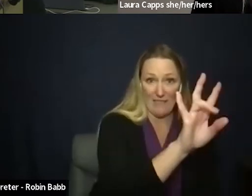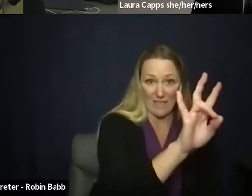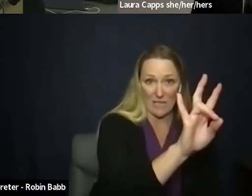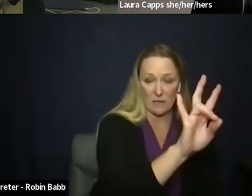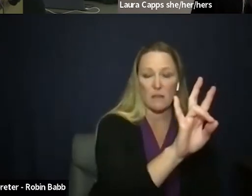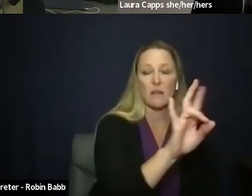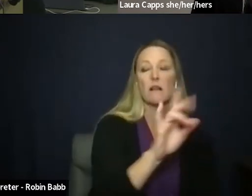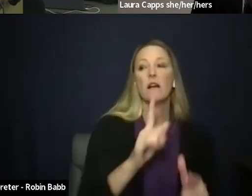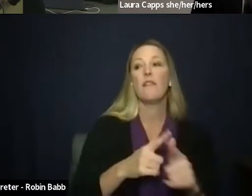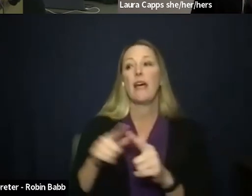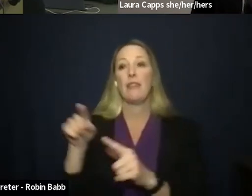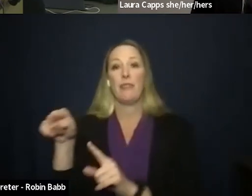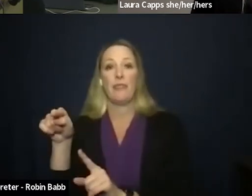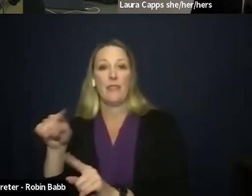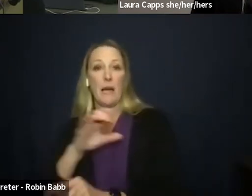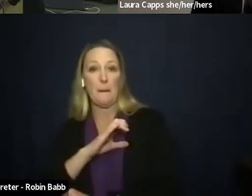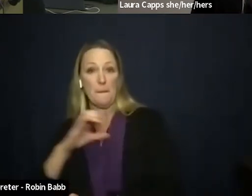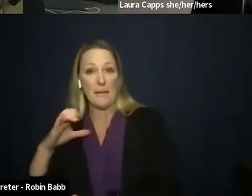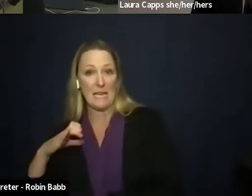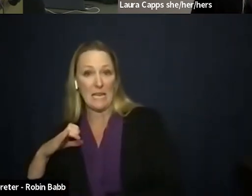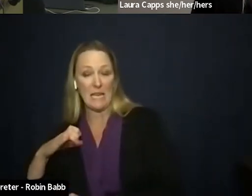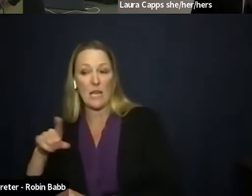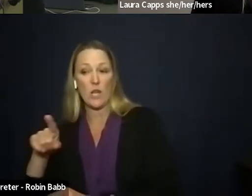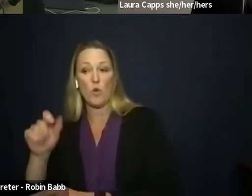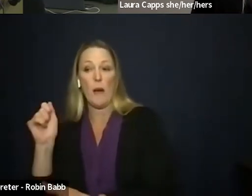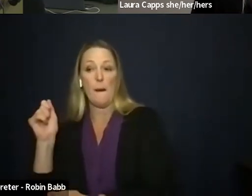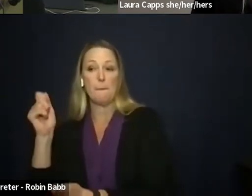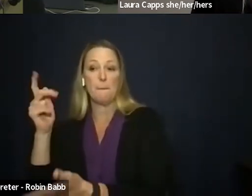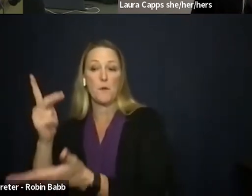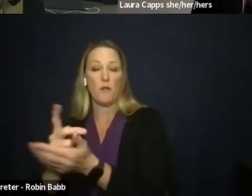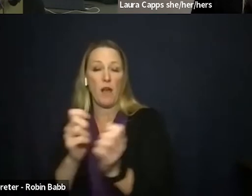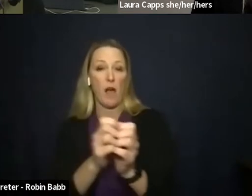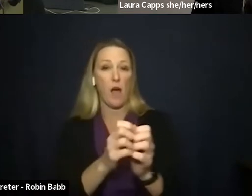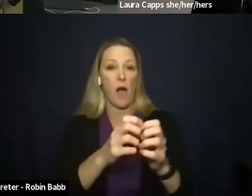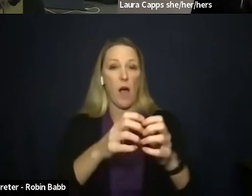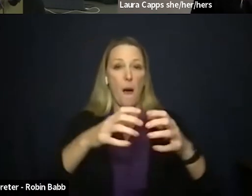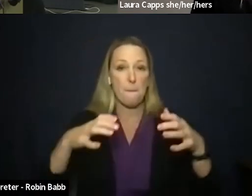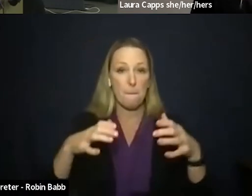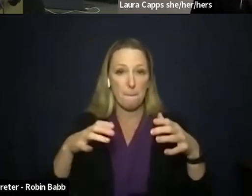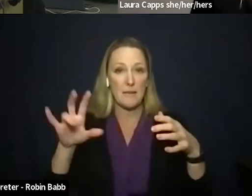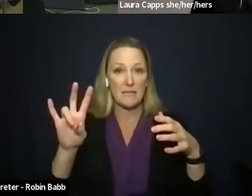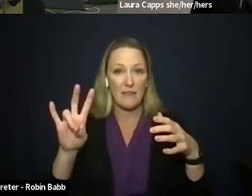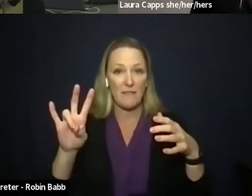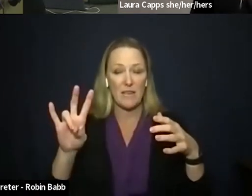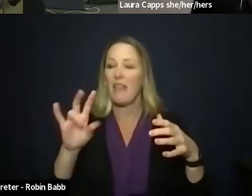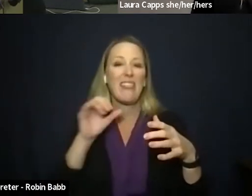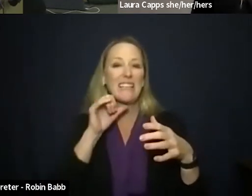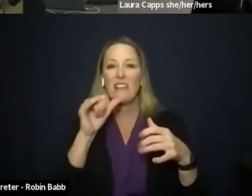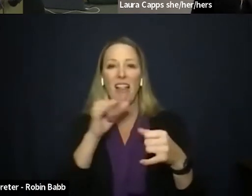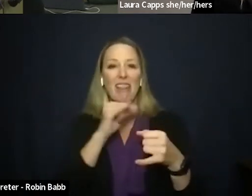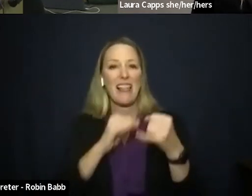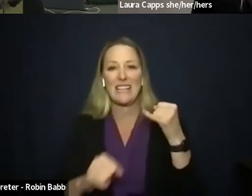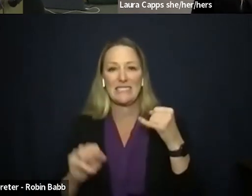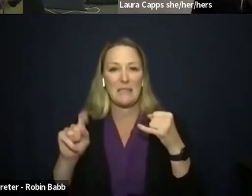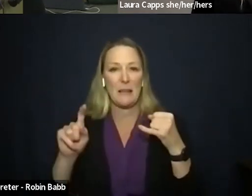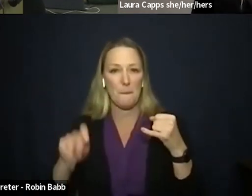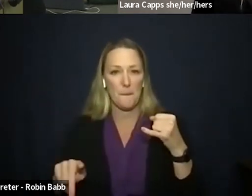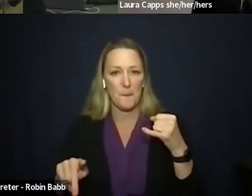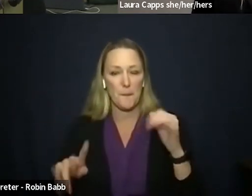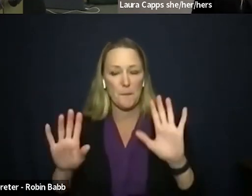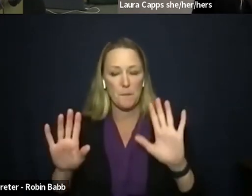committee to approve that expansion would not be the last step because under the